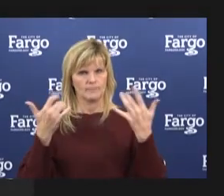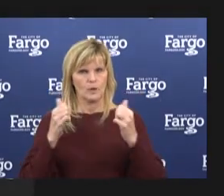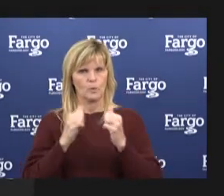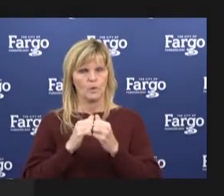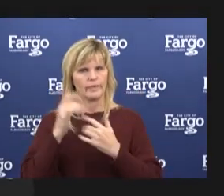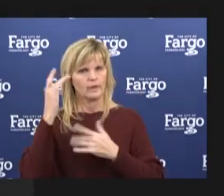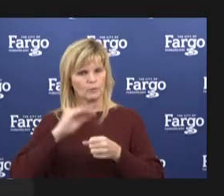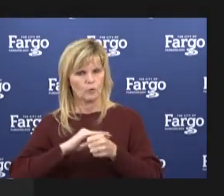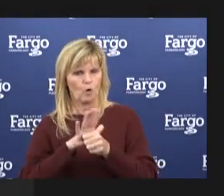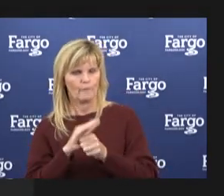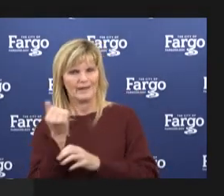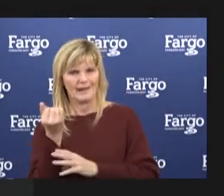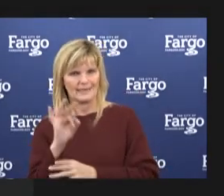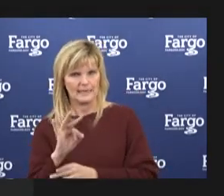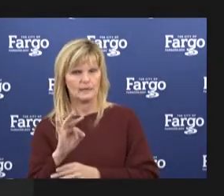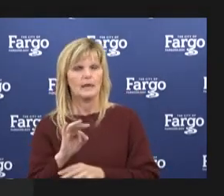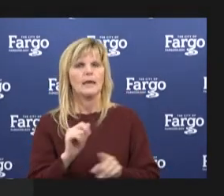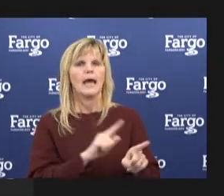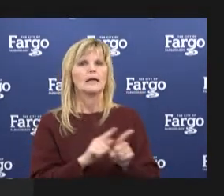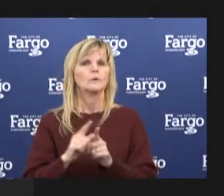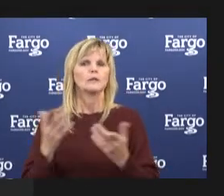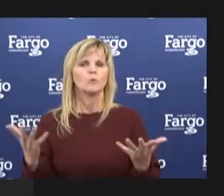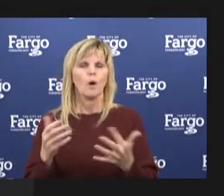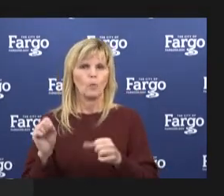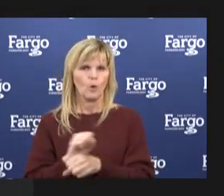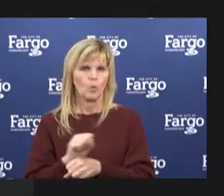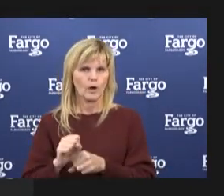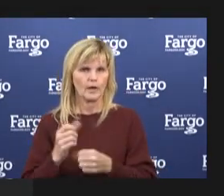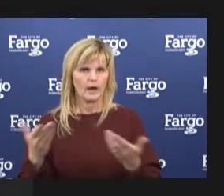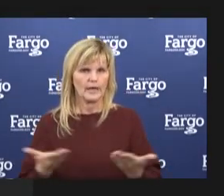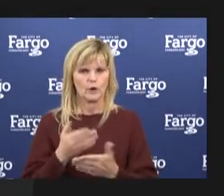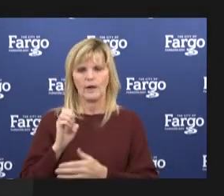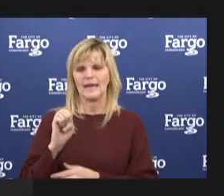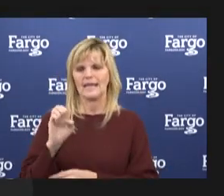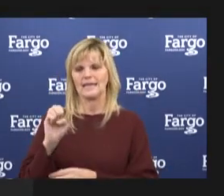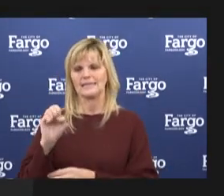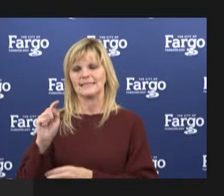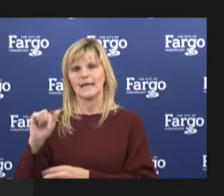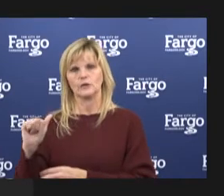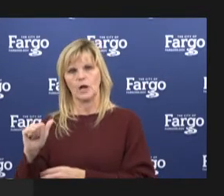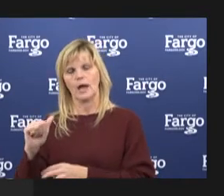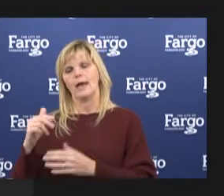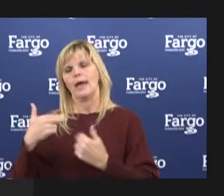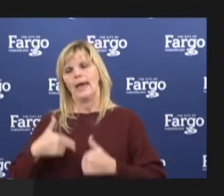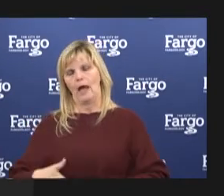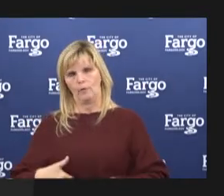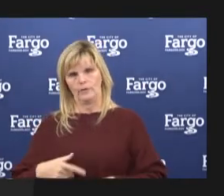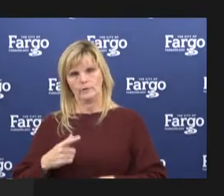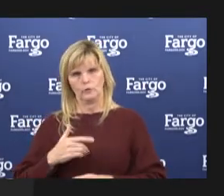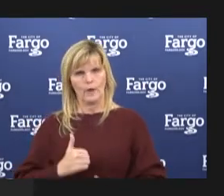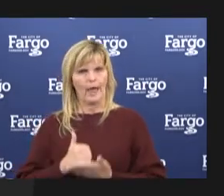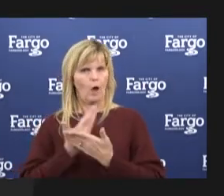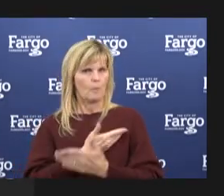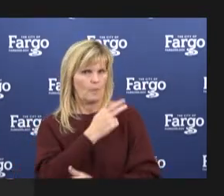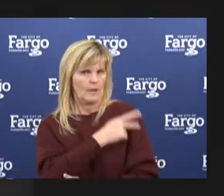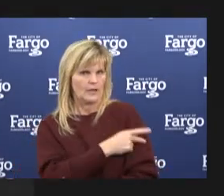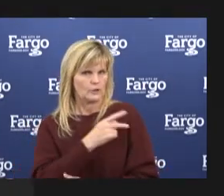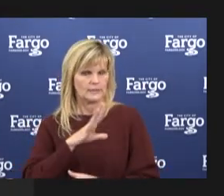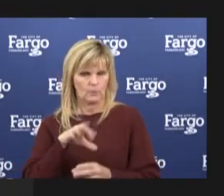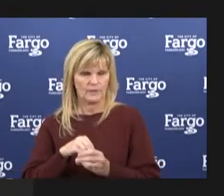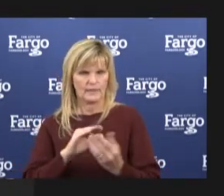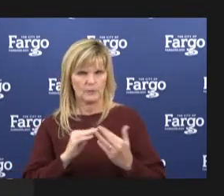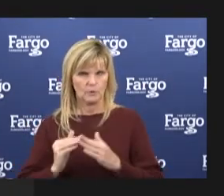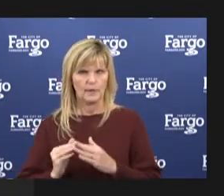pandemic, as well as some of the activities that we're working on at Essentia Health to improve the health needs of our patients and communities. At Essentia